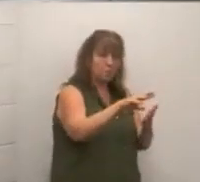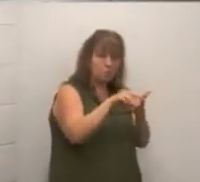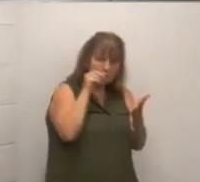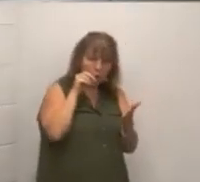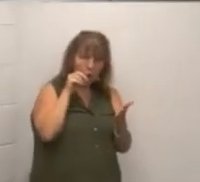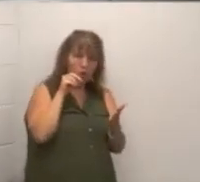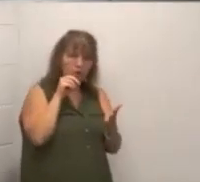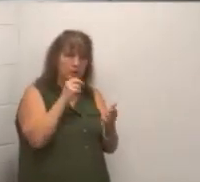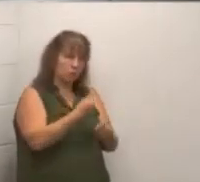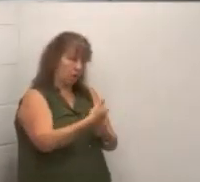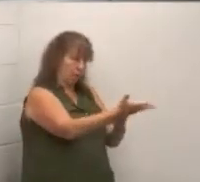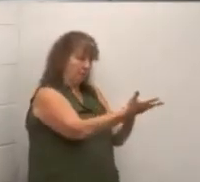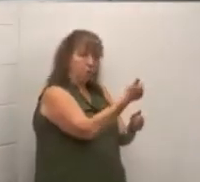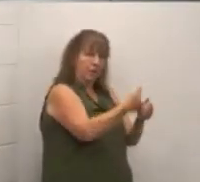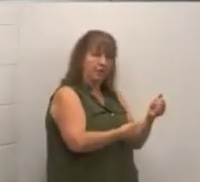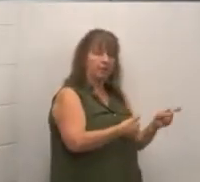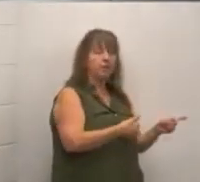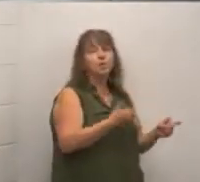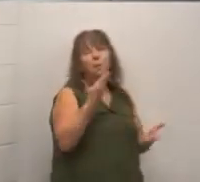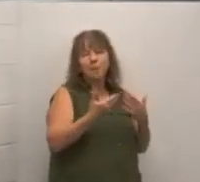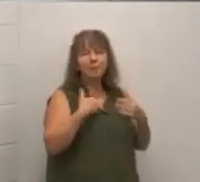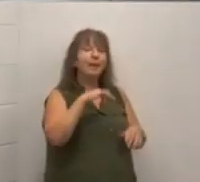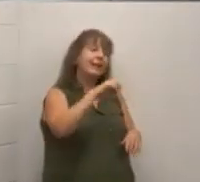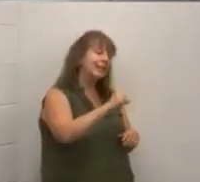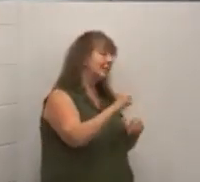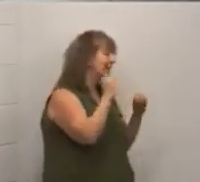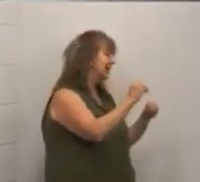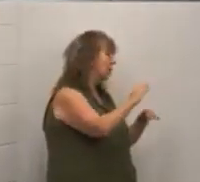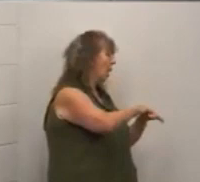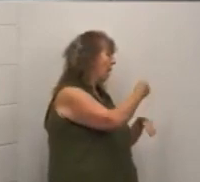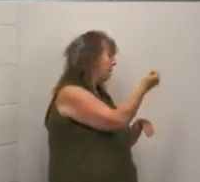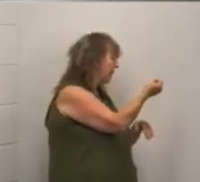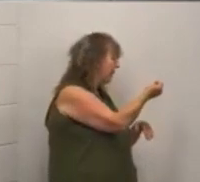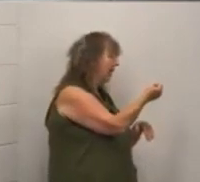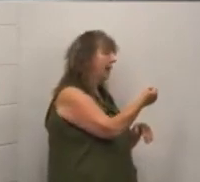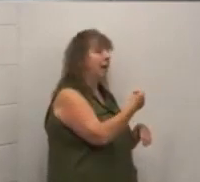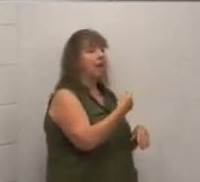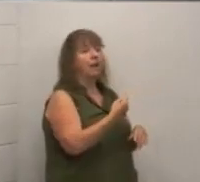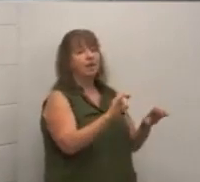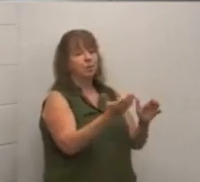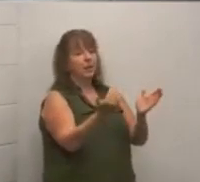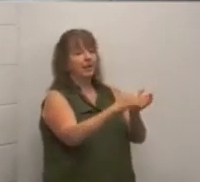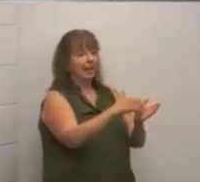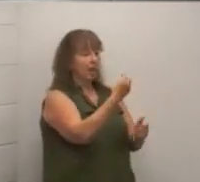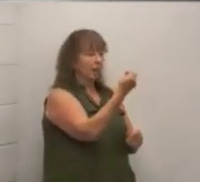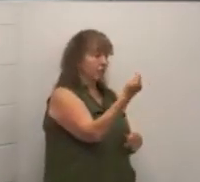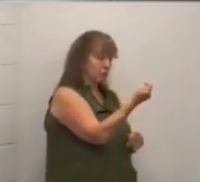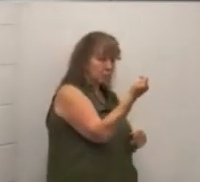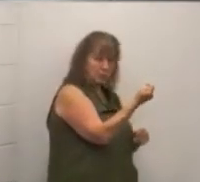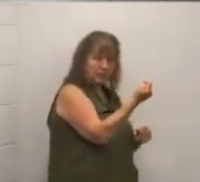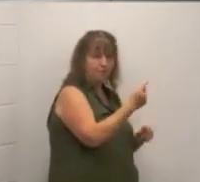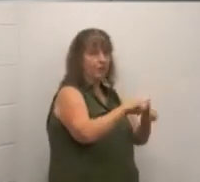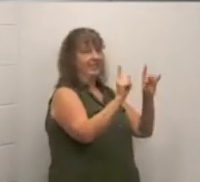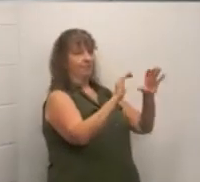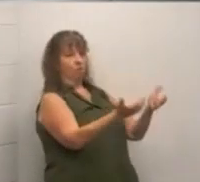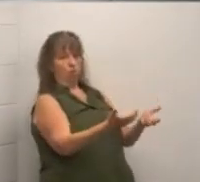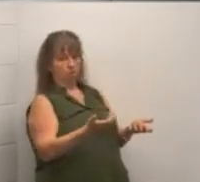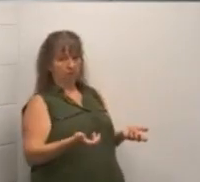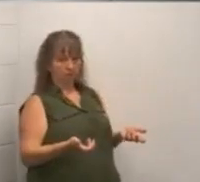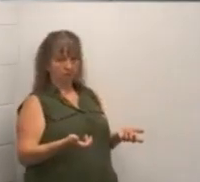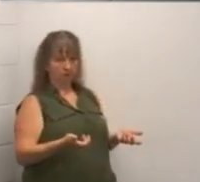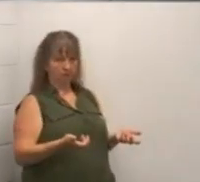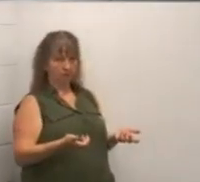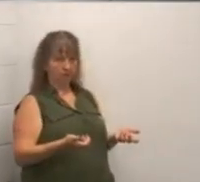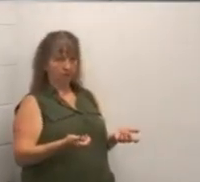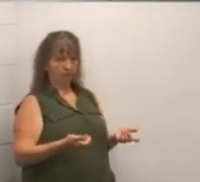So teachers might be teaching the same lesson on Monday, and then they're repeating that lesson on Tuesday. But on Tuesday, the kids who receive that lesson